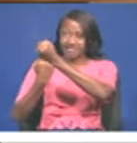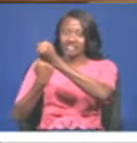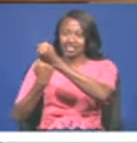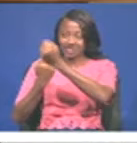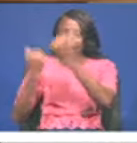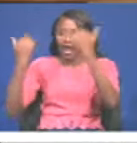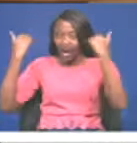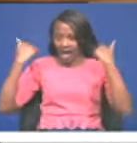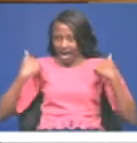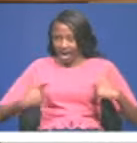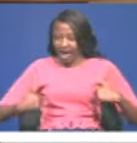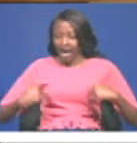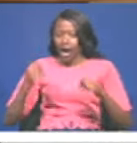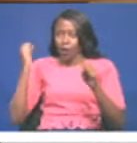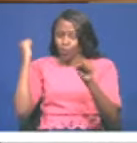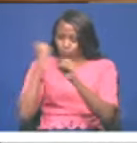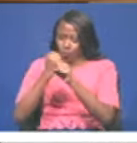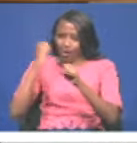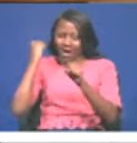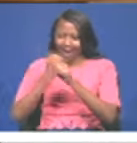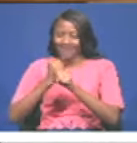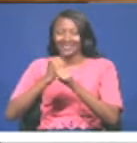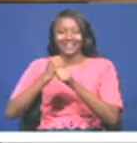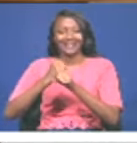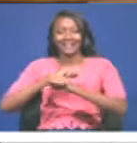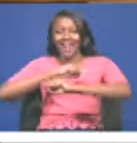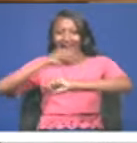and working extra hours